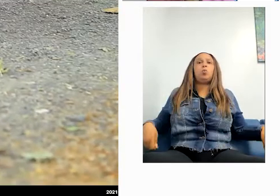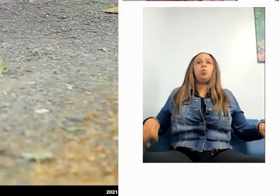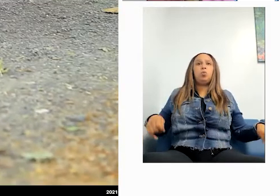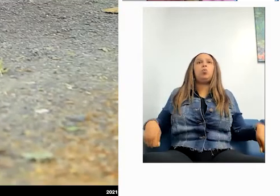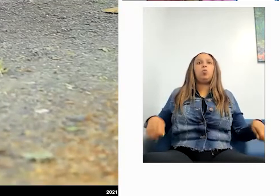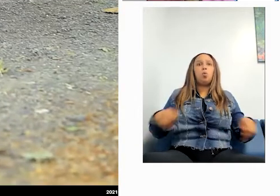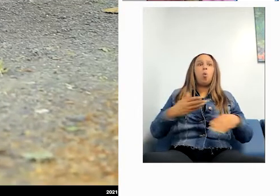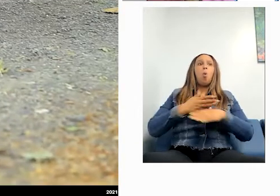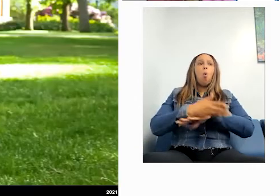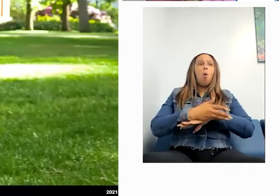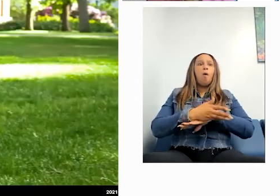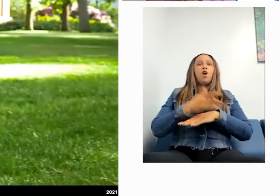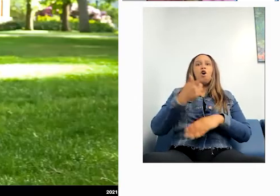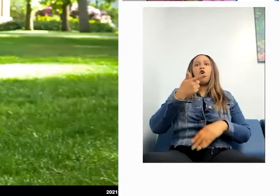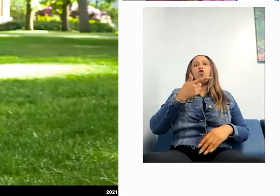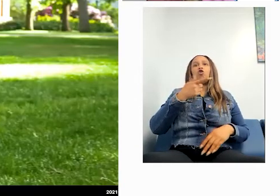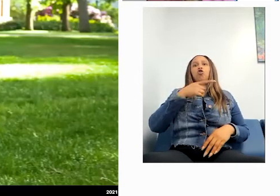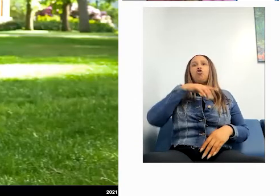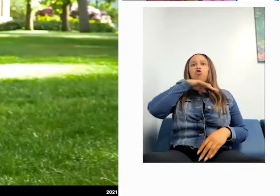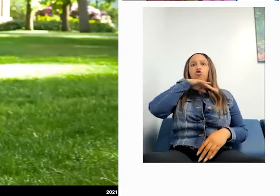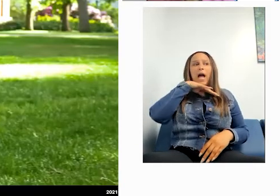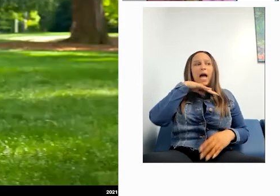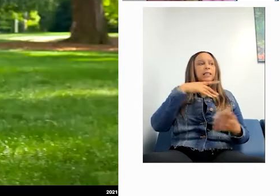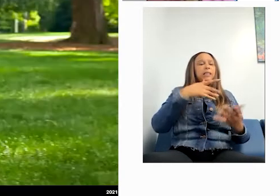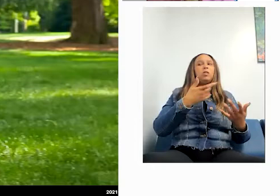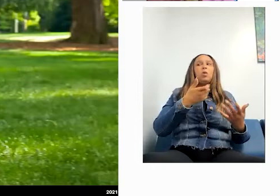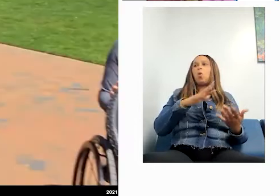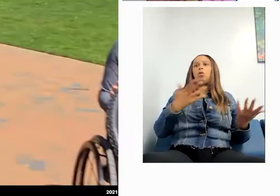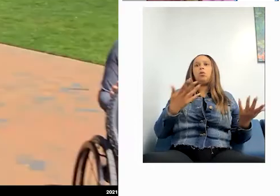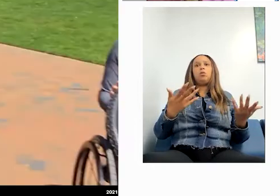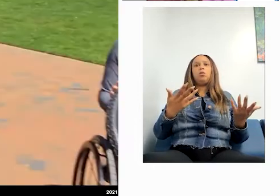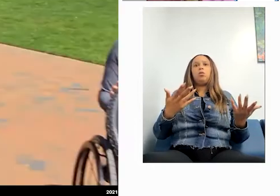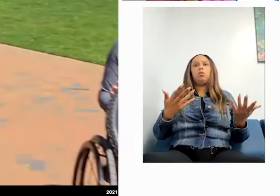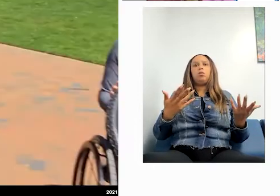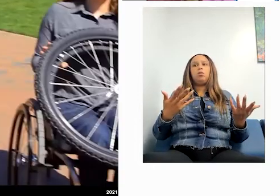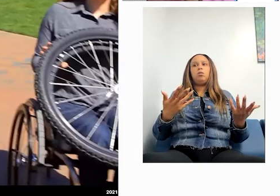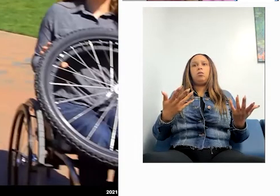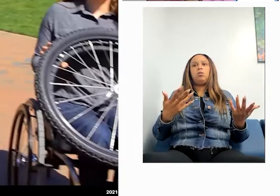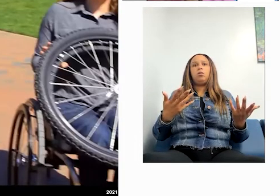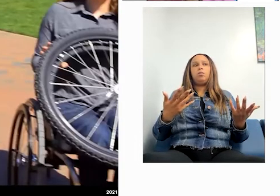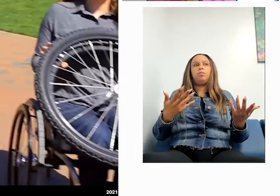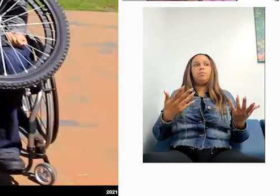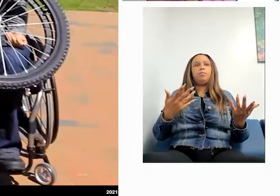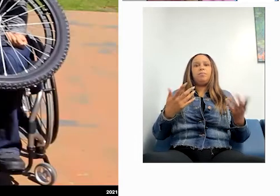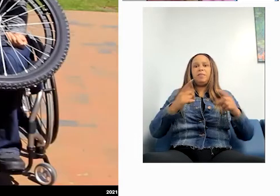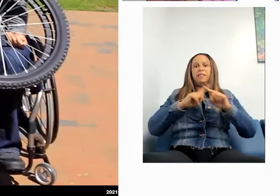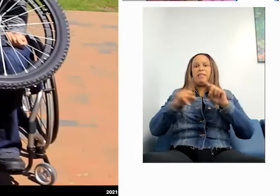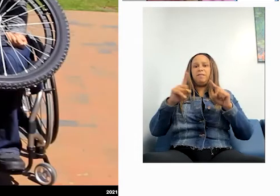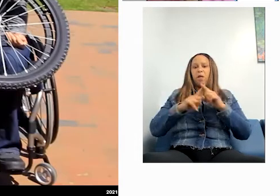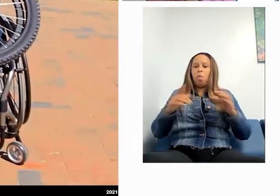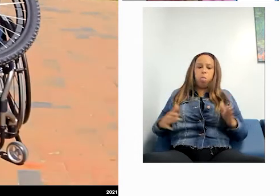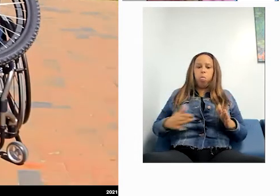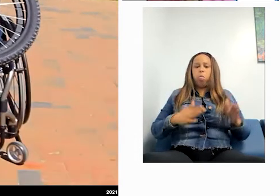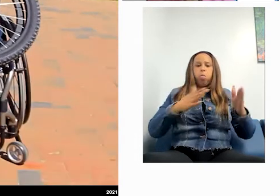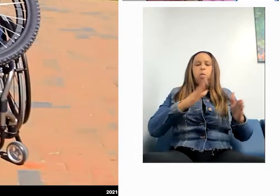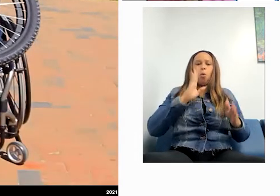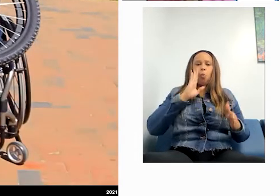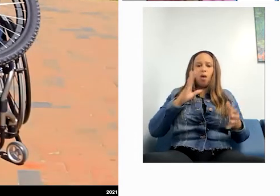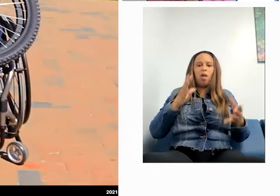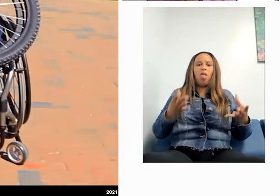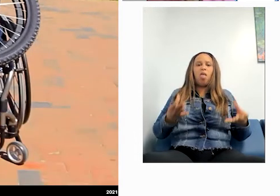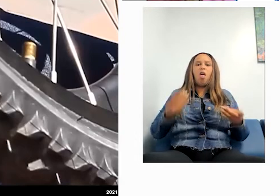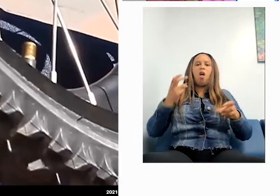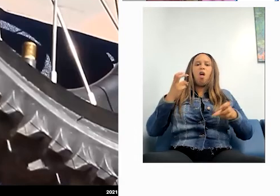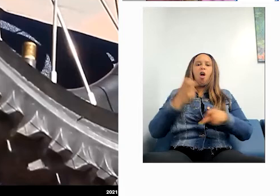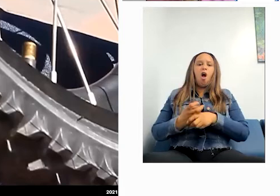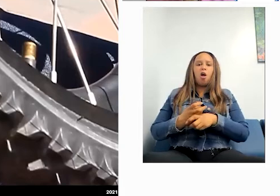and grass, you may want a pair of tires that are low pressure with thick tread. However, low pressure, thick tread tires are typically